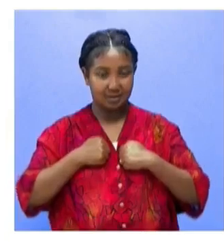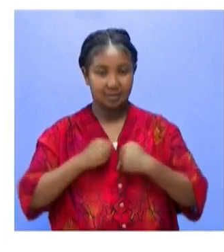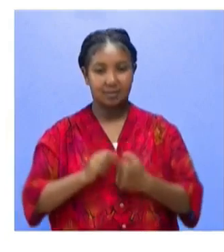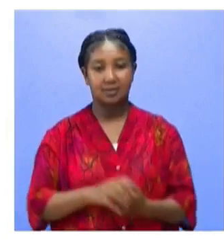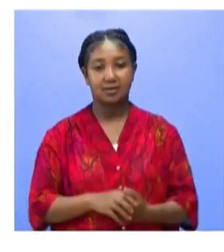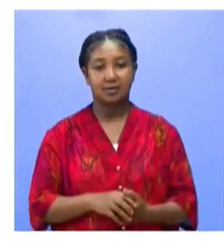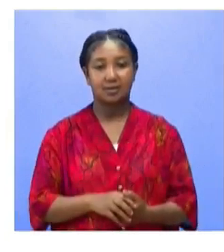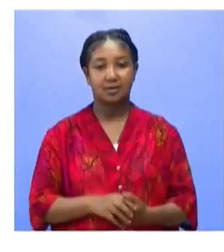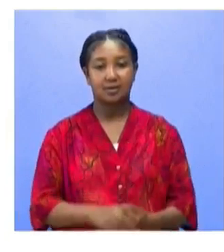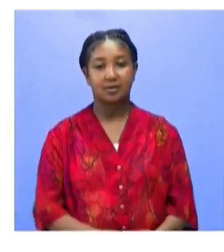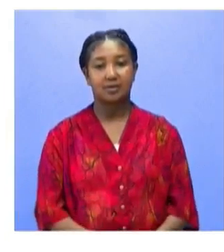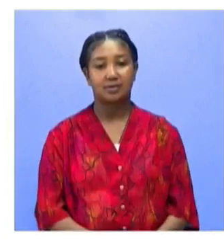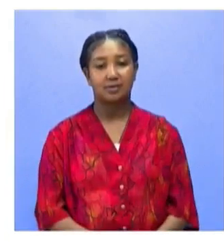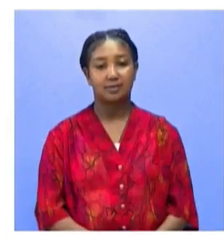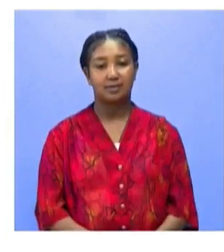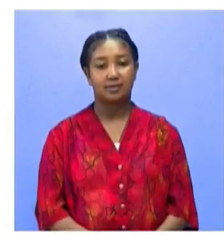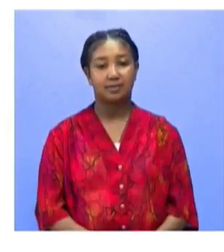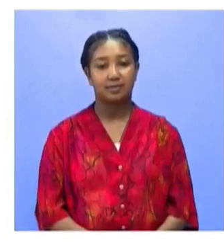written